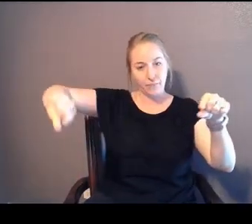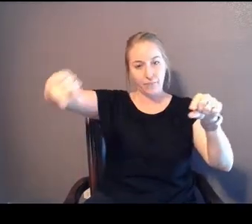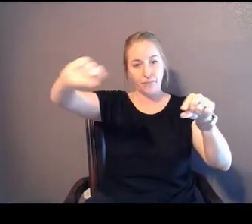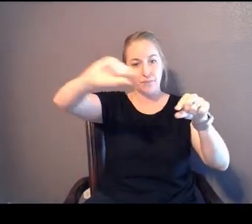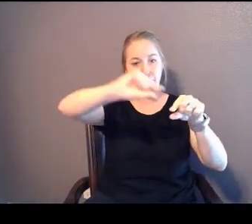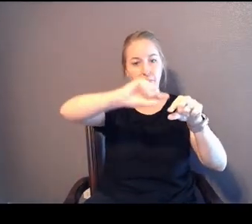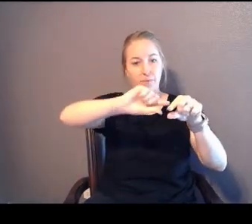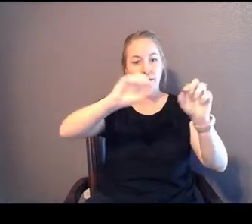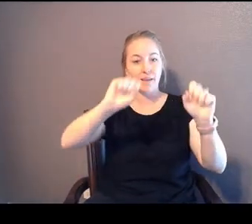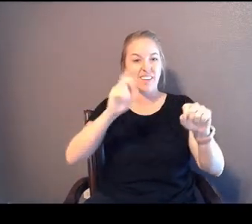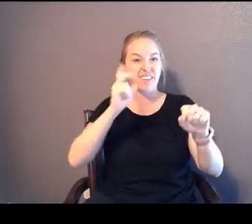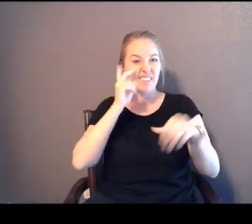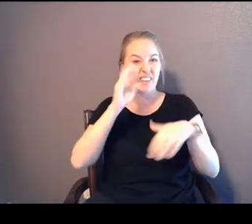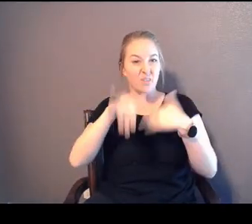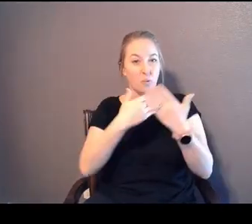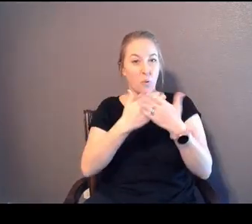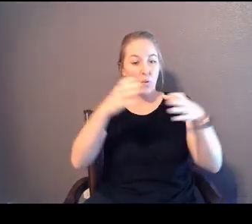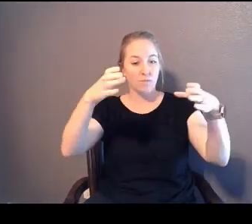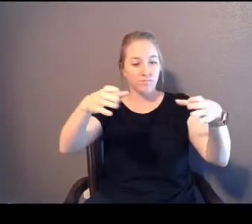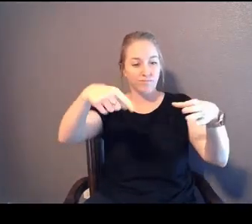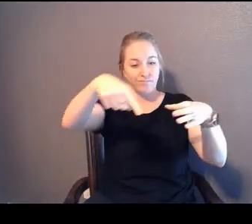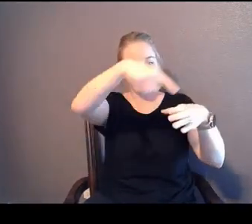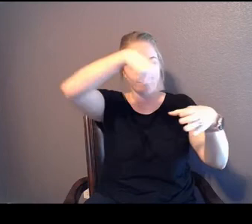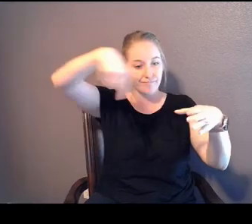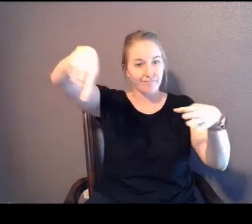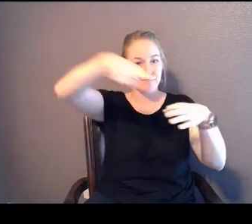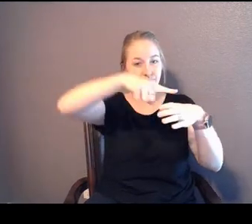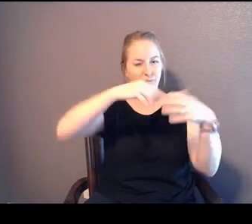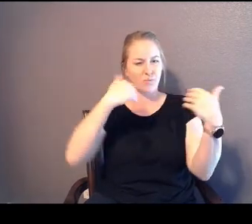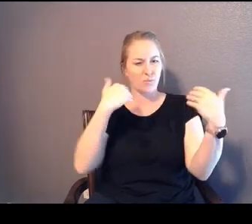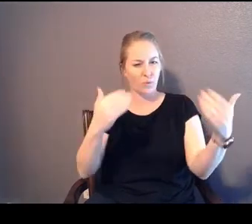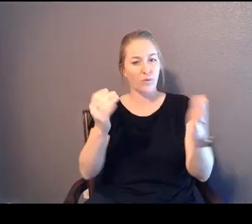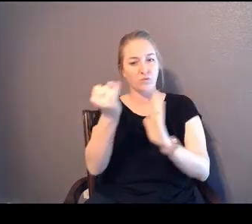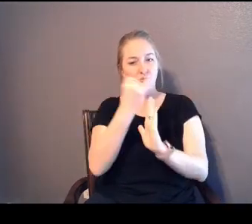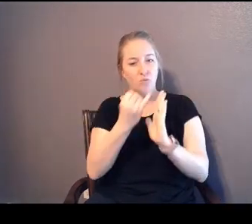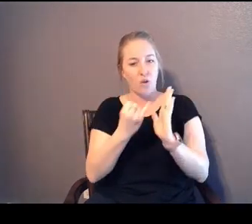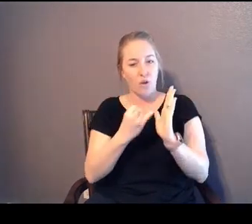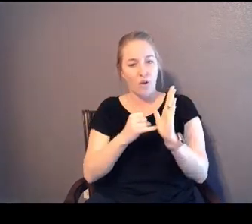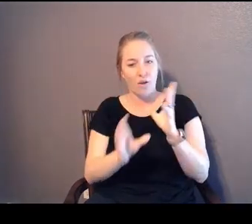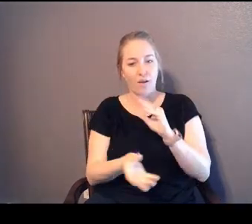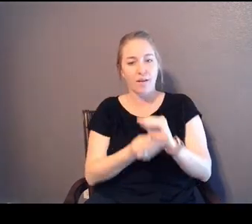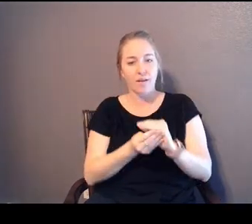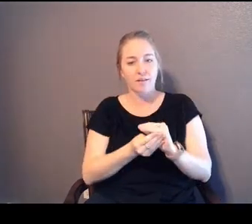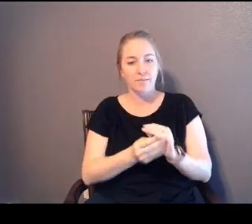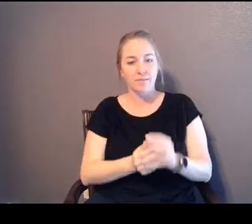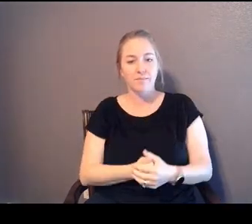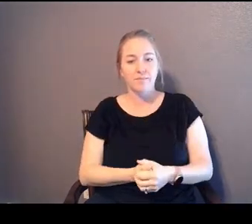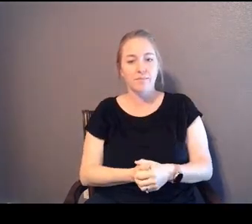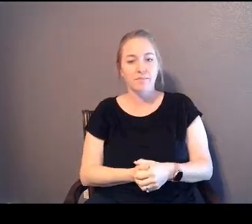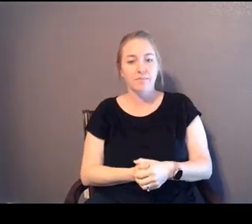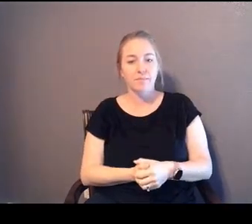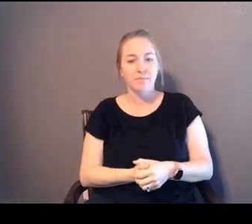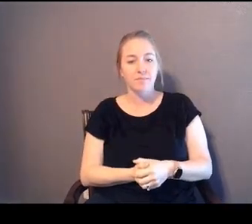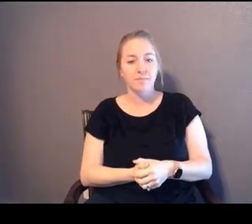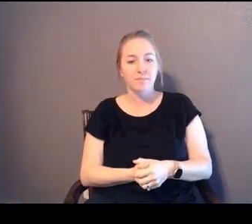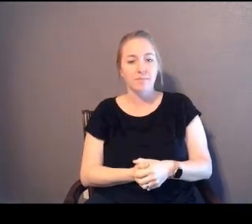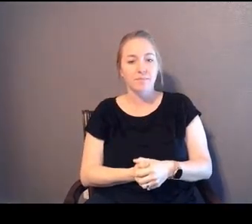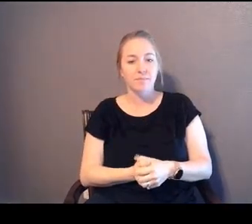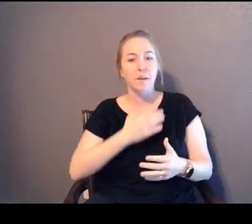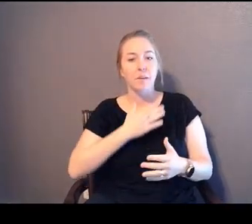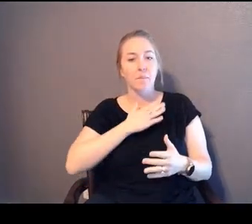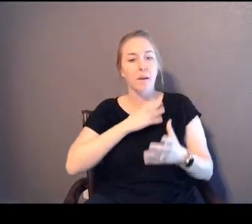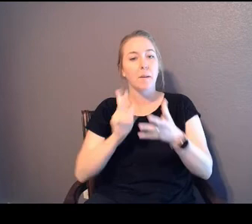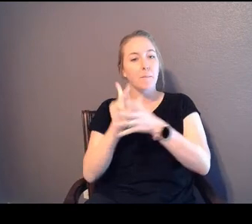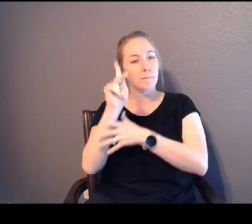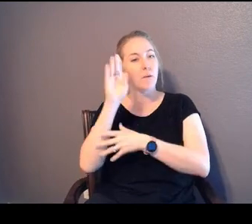top circle. So I'm going to go ahead and put that circle shape in, and my plant will cover up some of it, but I don't